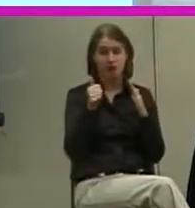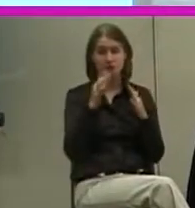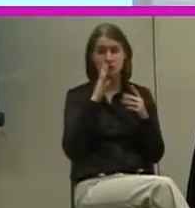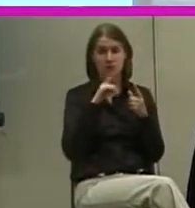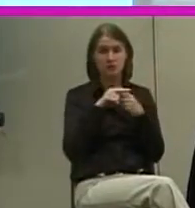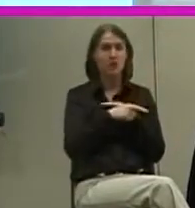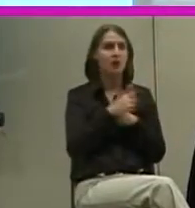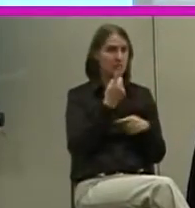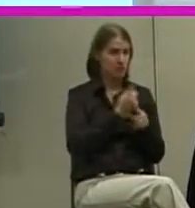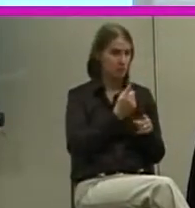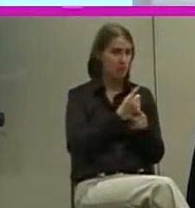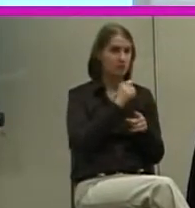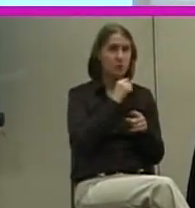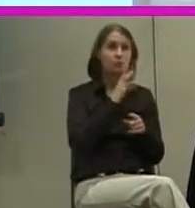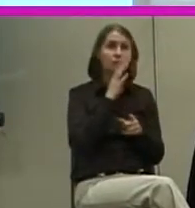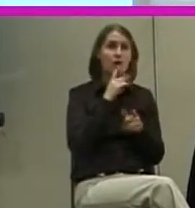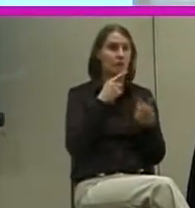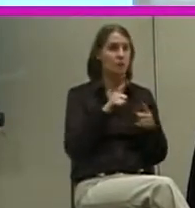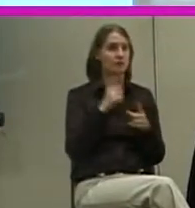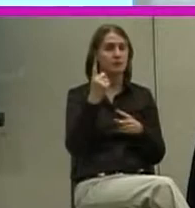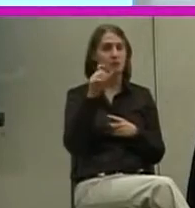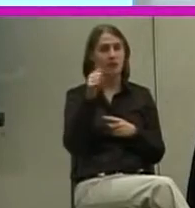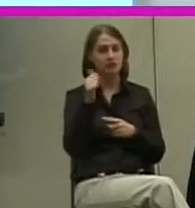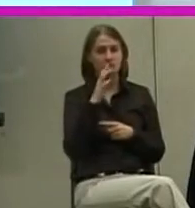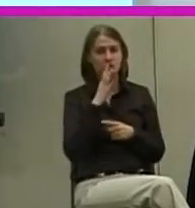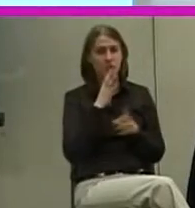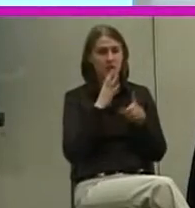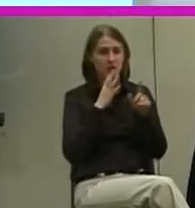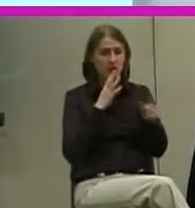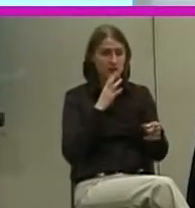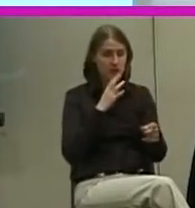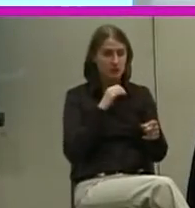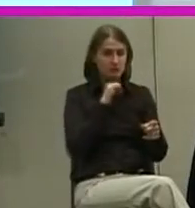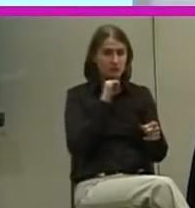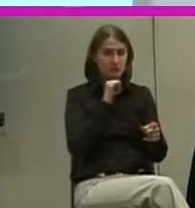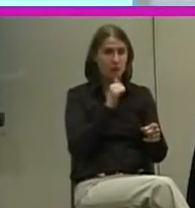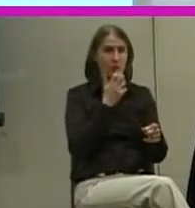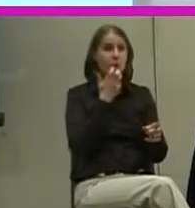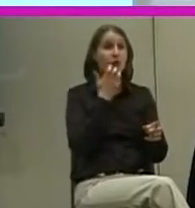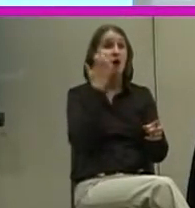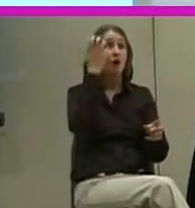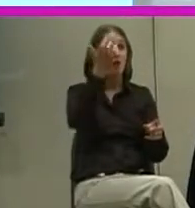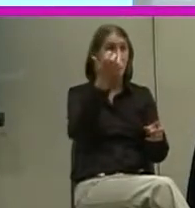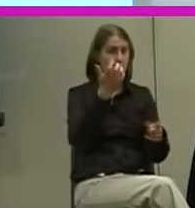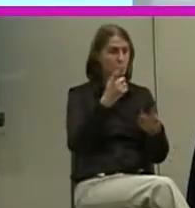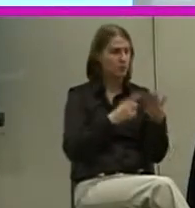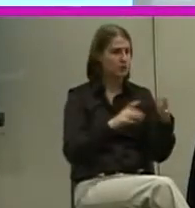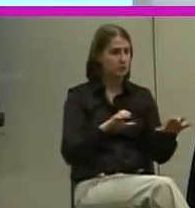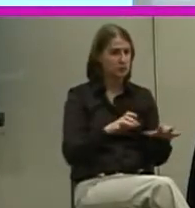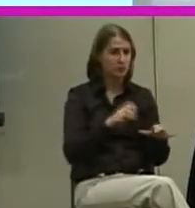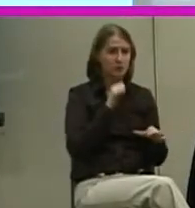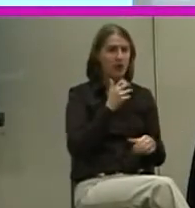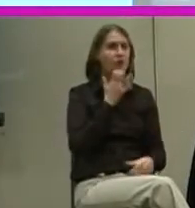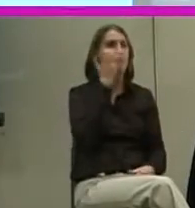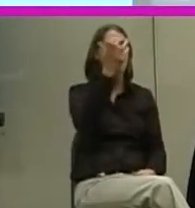right. We don't talk when someone else is talking. Yes, Stacy? You don't call out. You don't call out. What do you do instead of calling out?